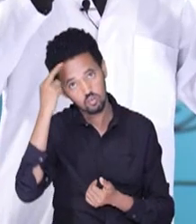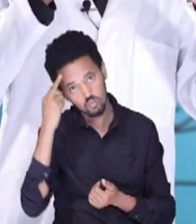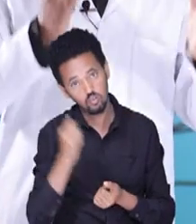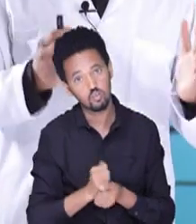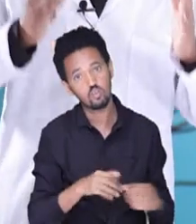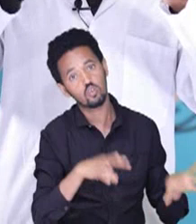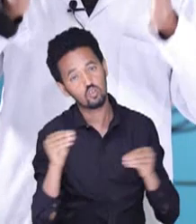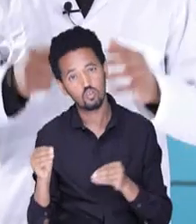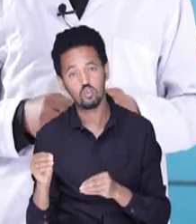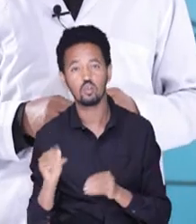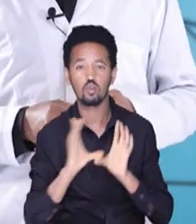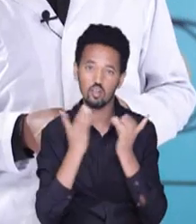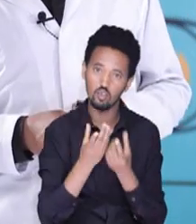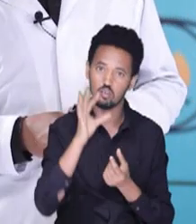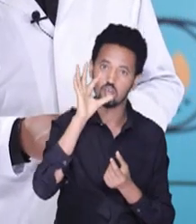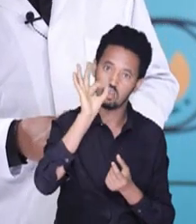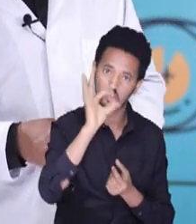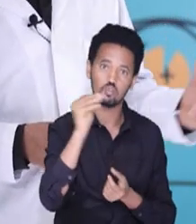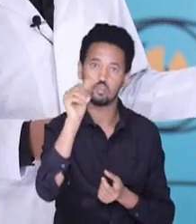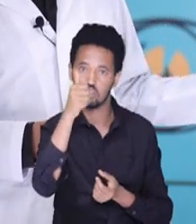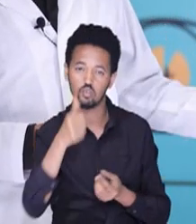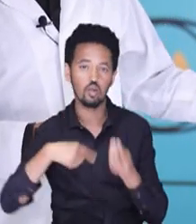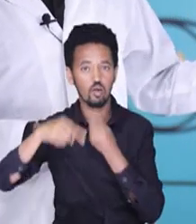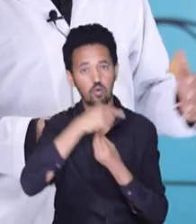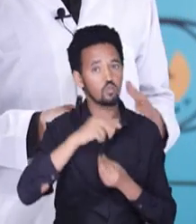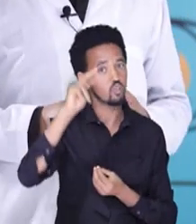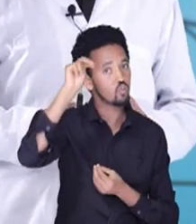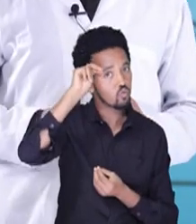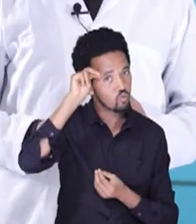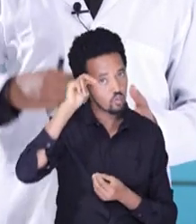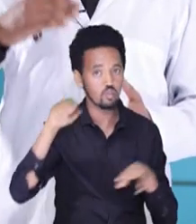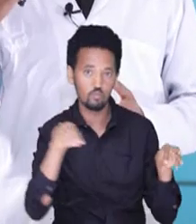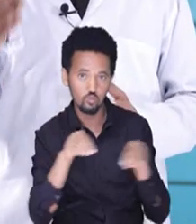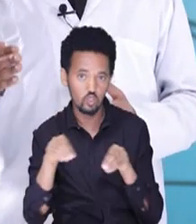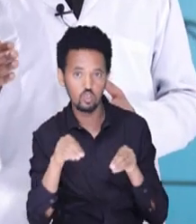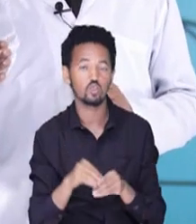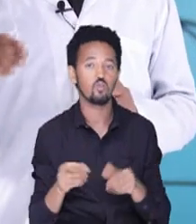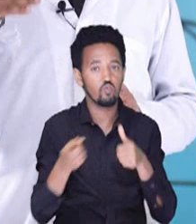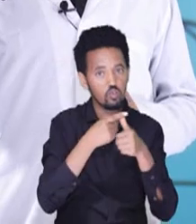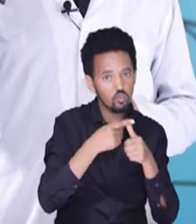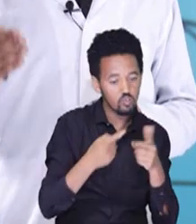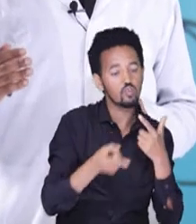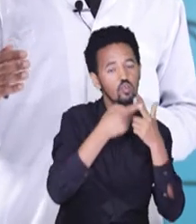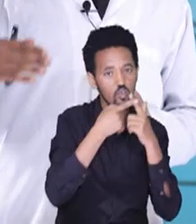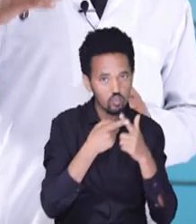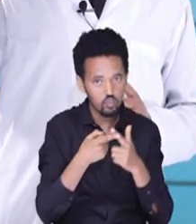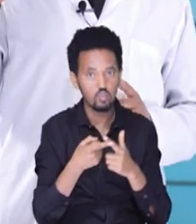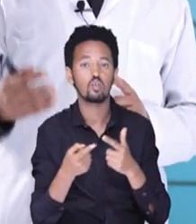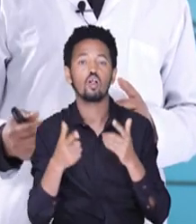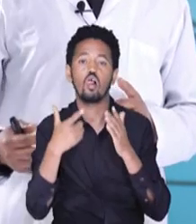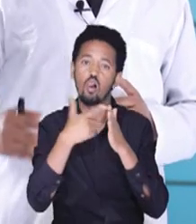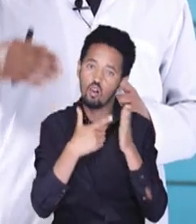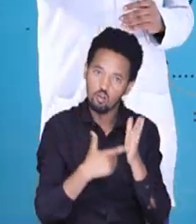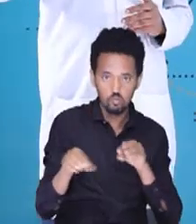learn in grade 9 or in grade 10 about Newton's law of motion, first law of motion, second law of motion, and